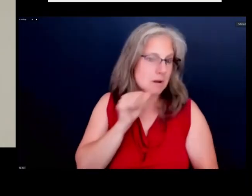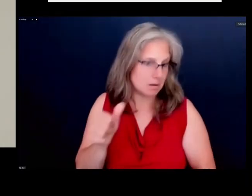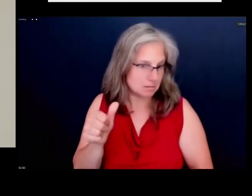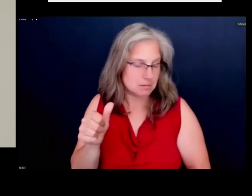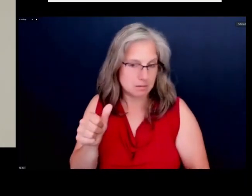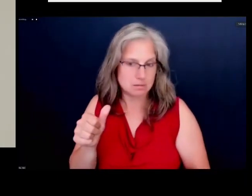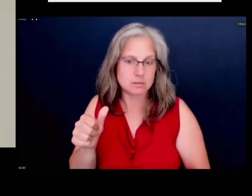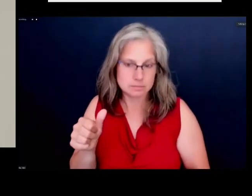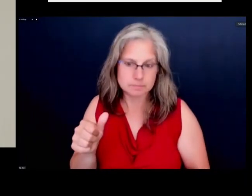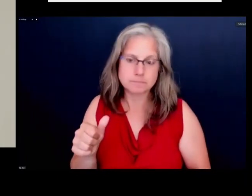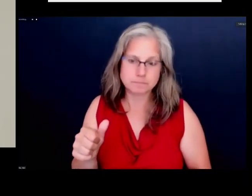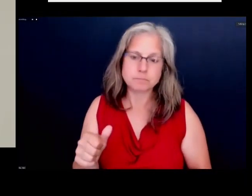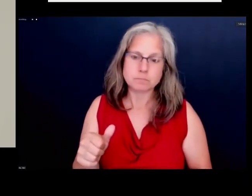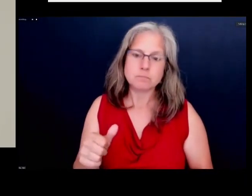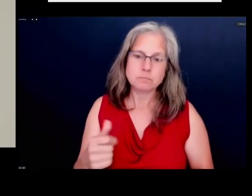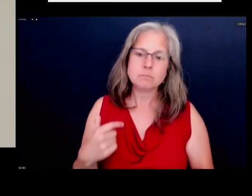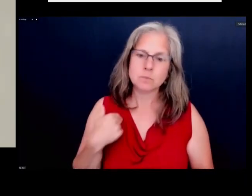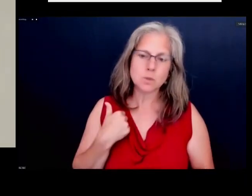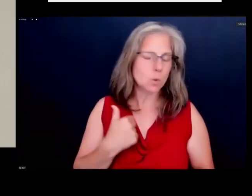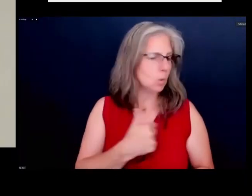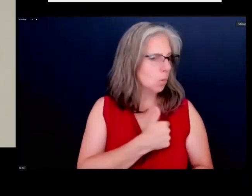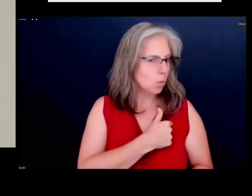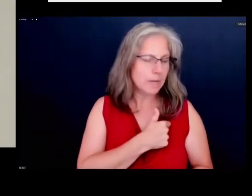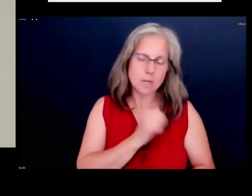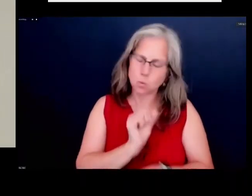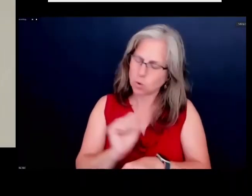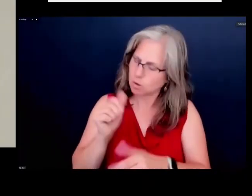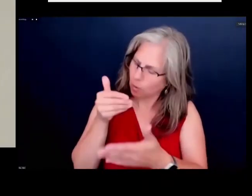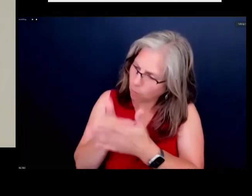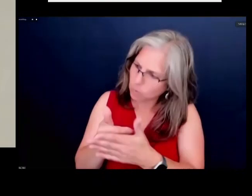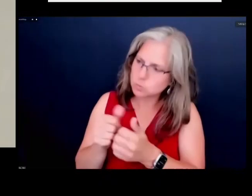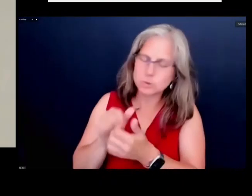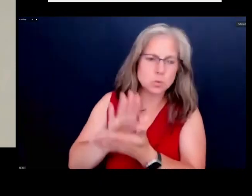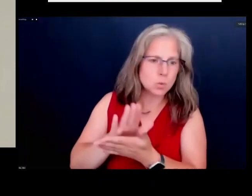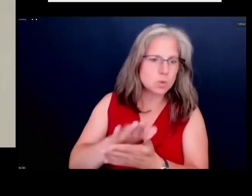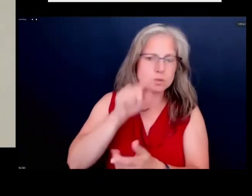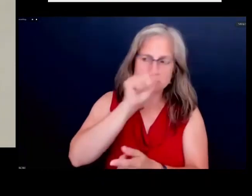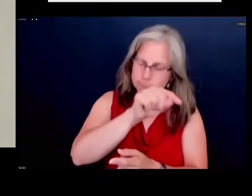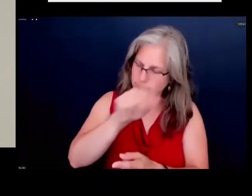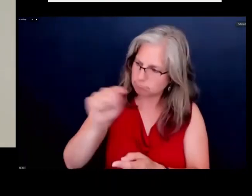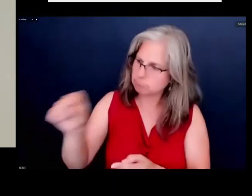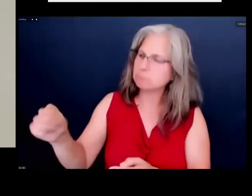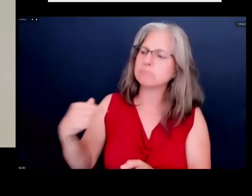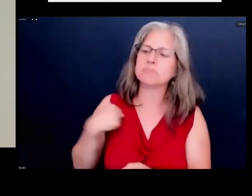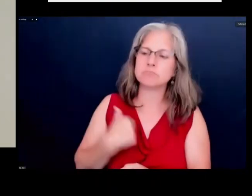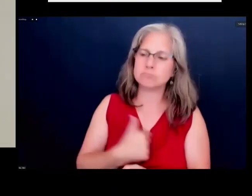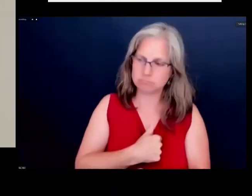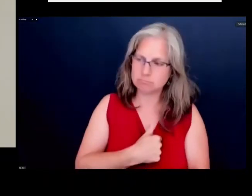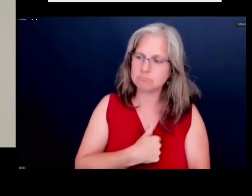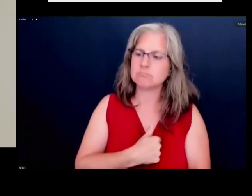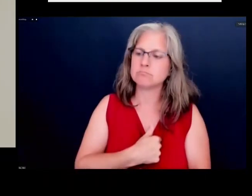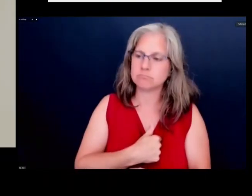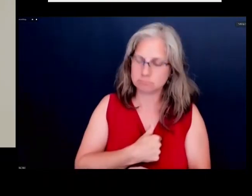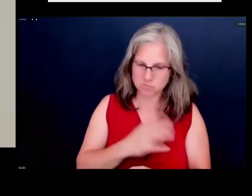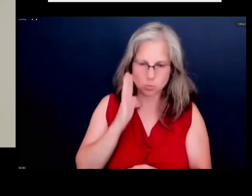not. And we are working with the schools very closely, and we will